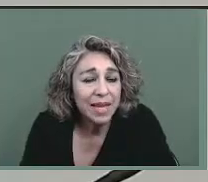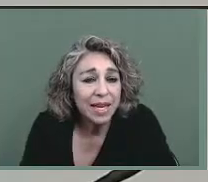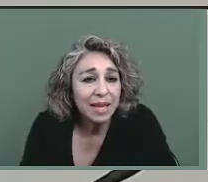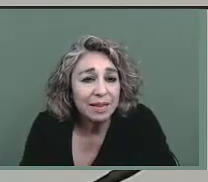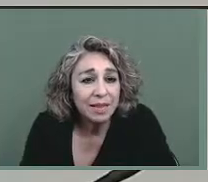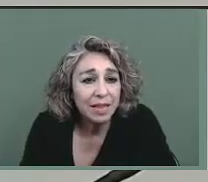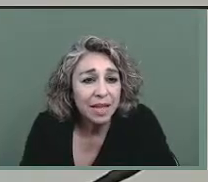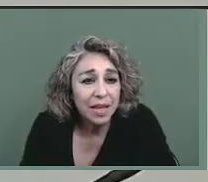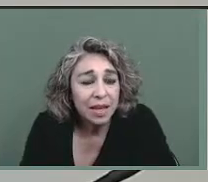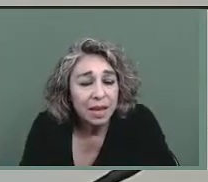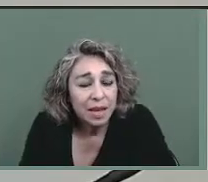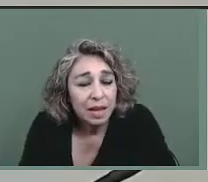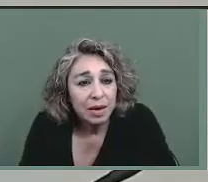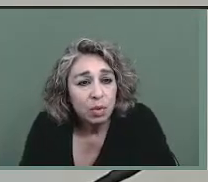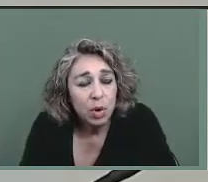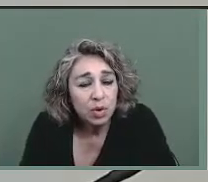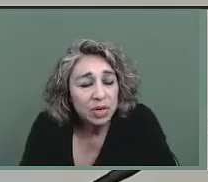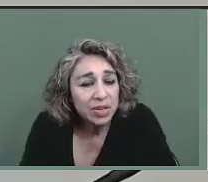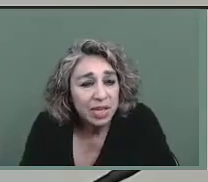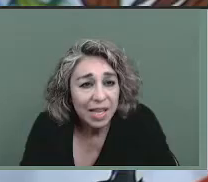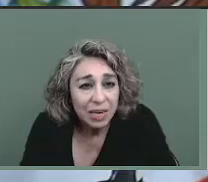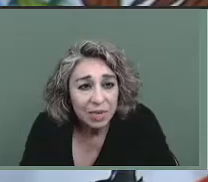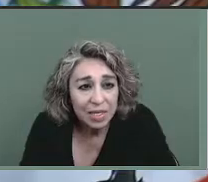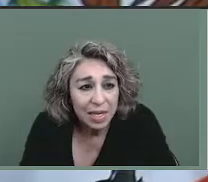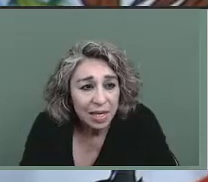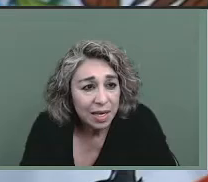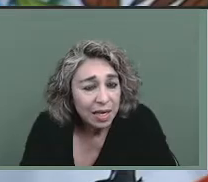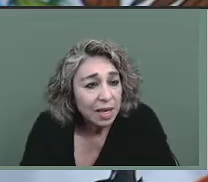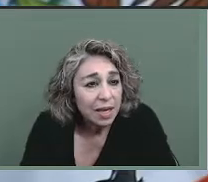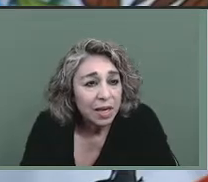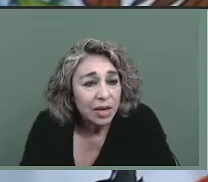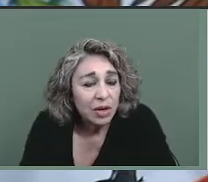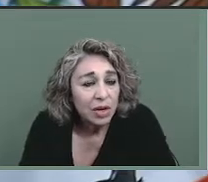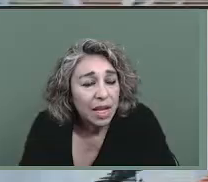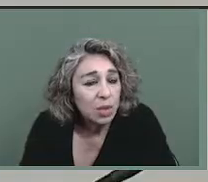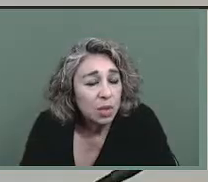from taking the road to delinquency.